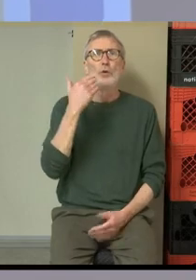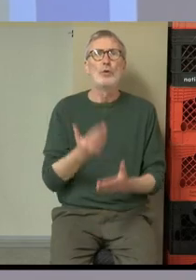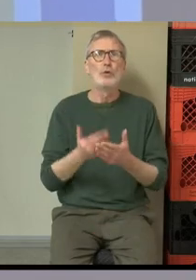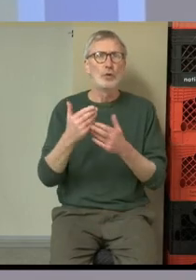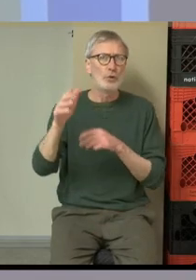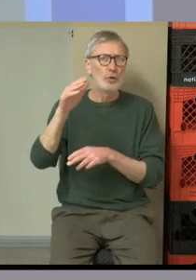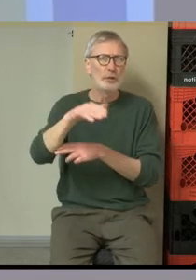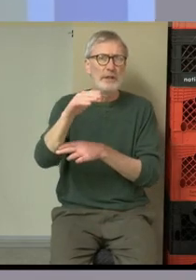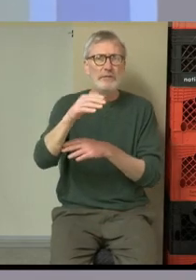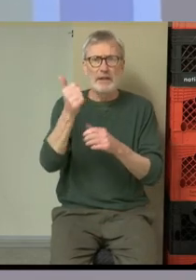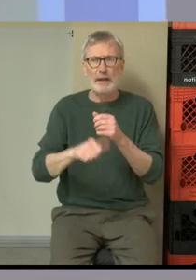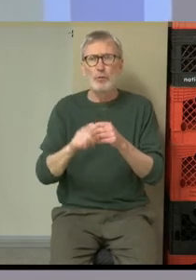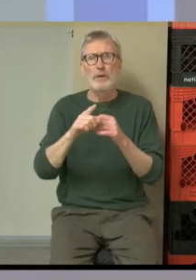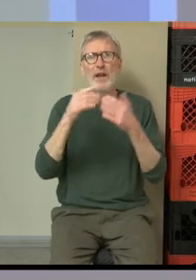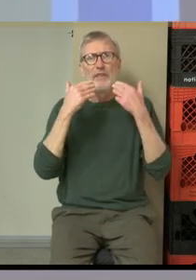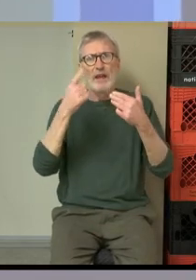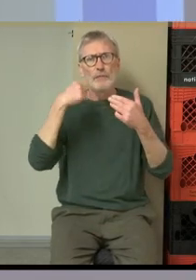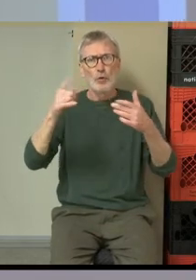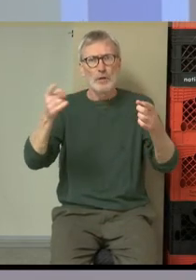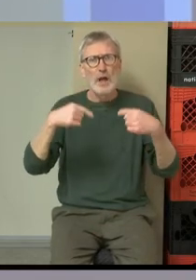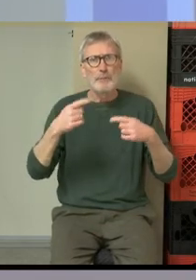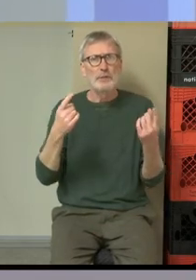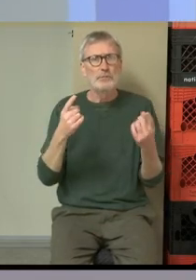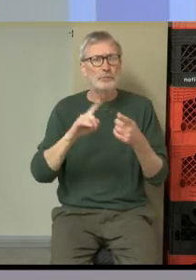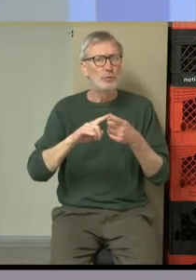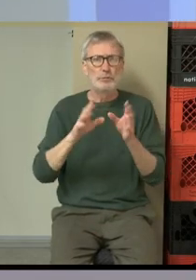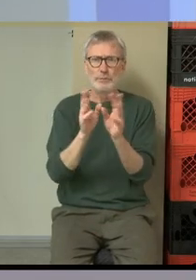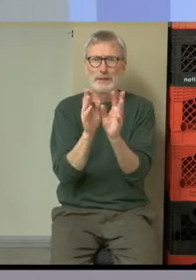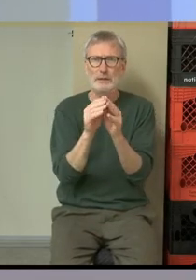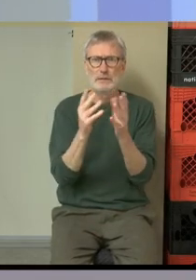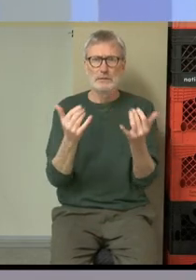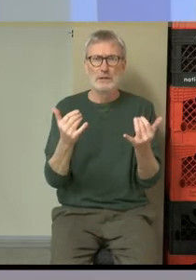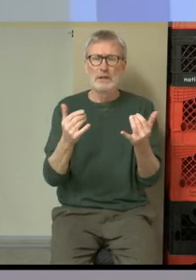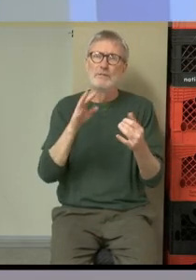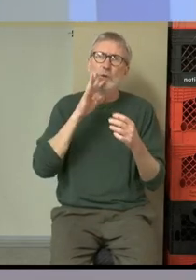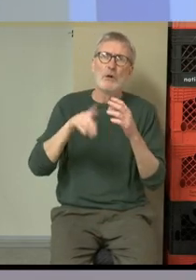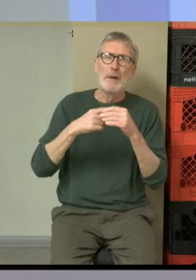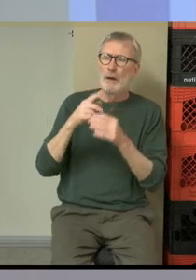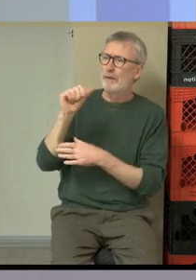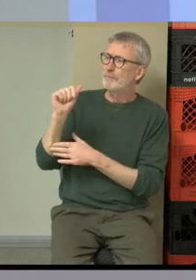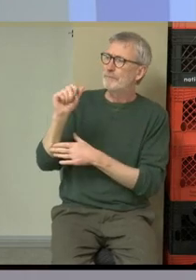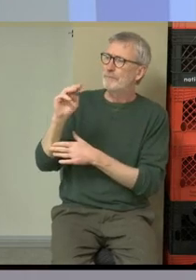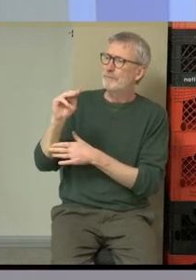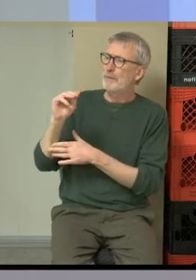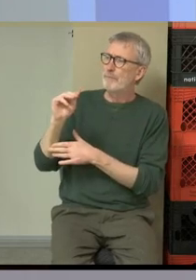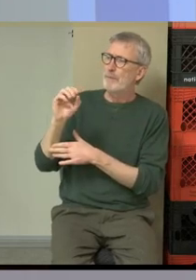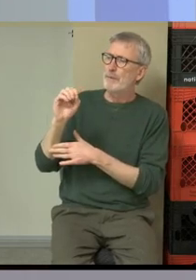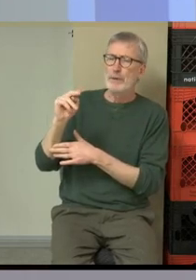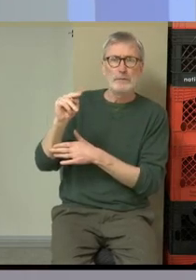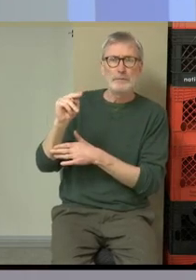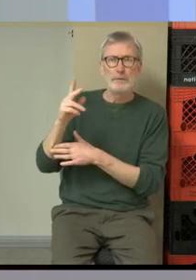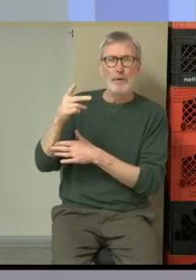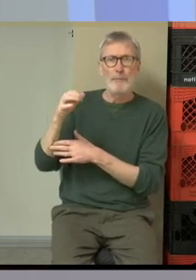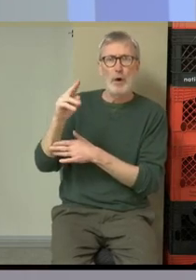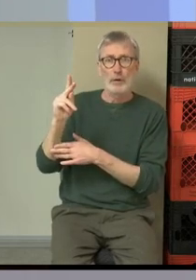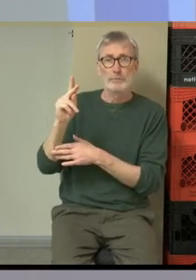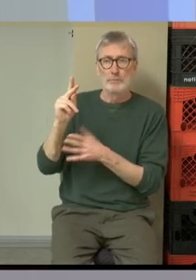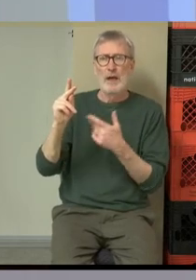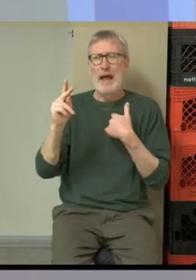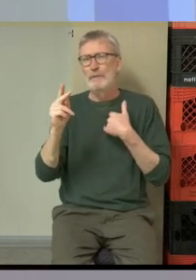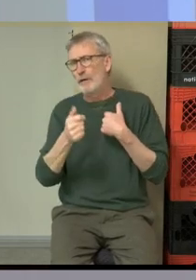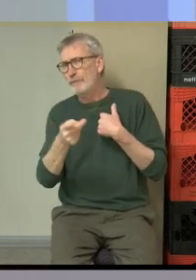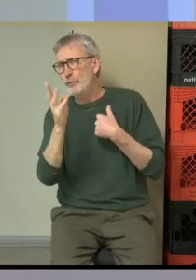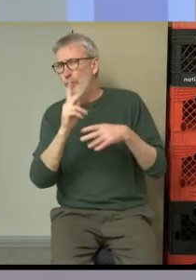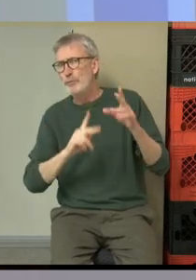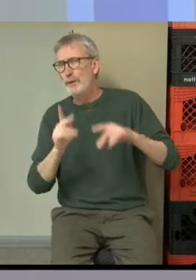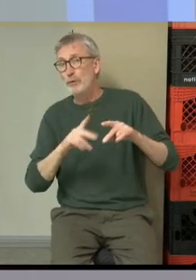everybody. Thank you all for coming out to our meeting tonight about Ammon Park. We've got a couple of folks joining us on Zoom as well,